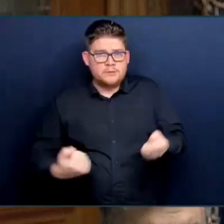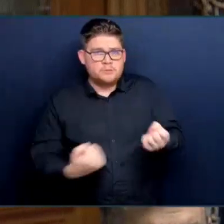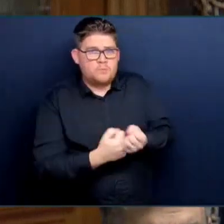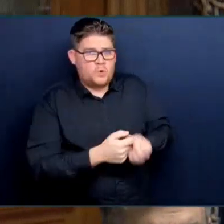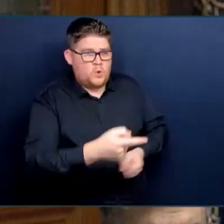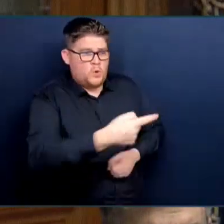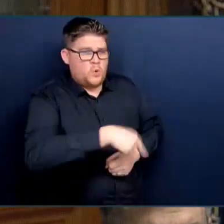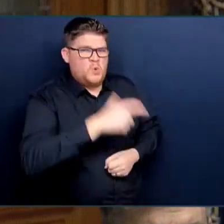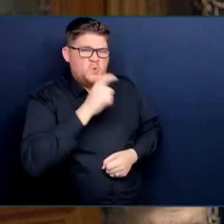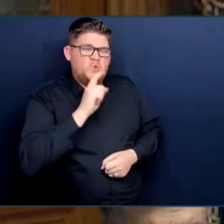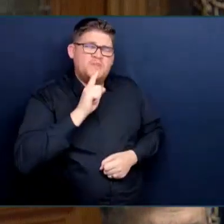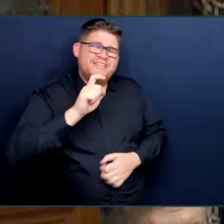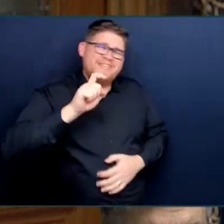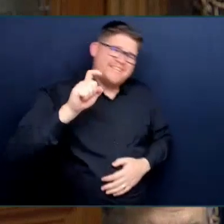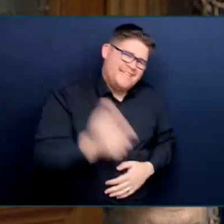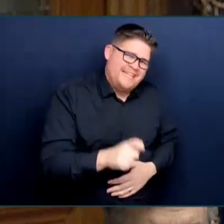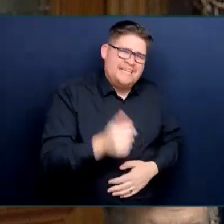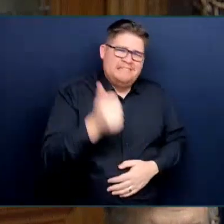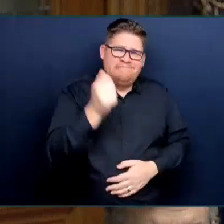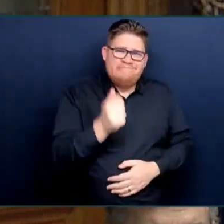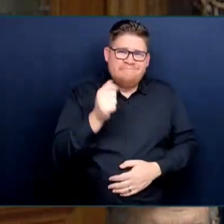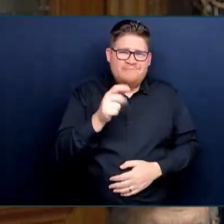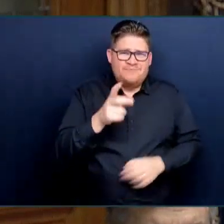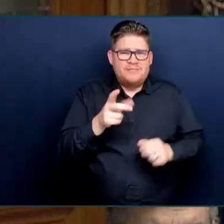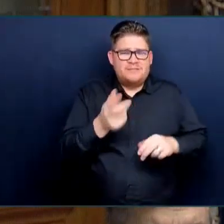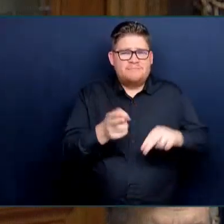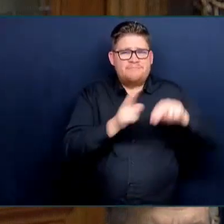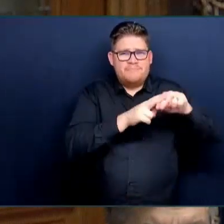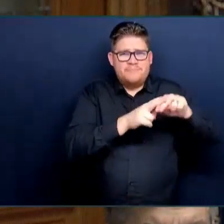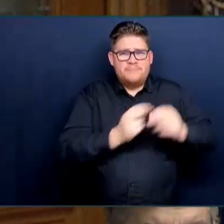and removing punitive clawbacks?